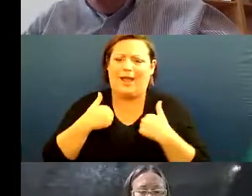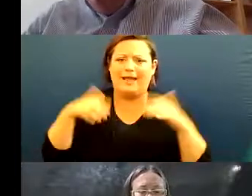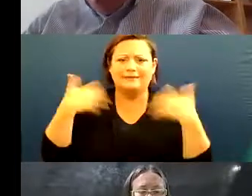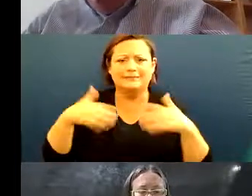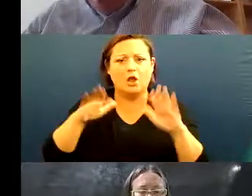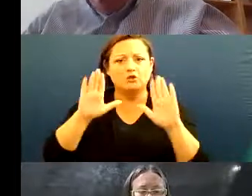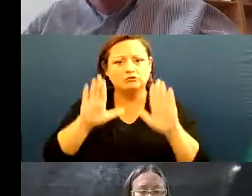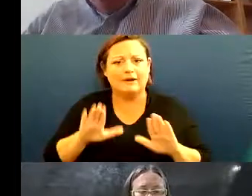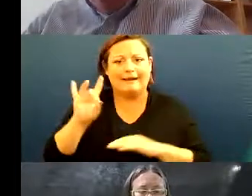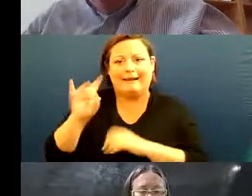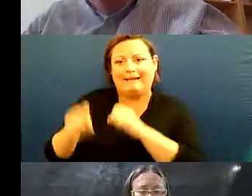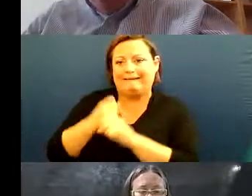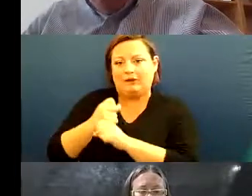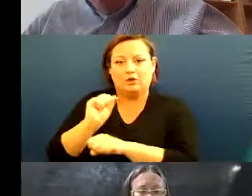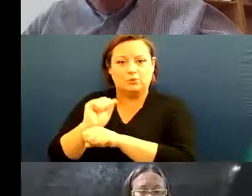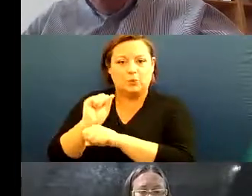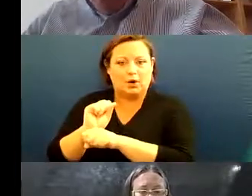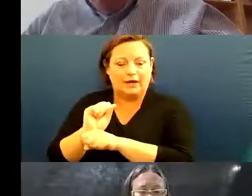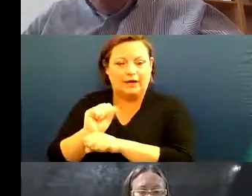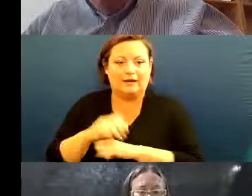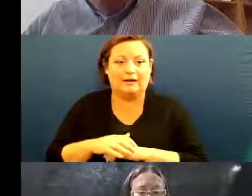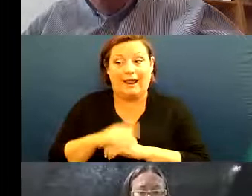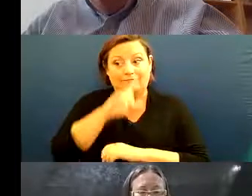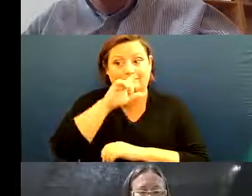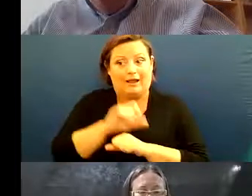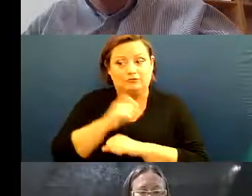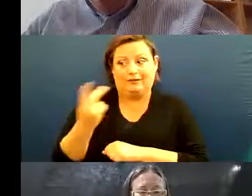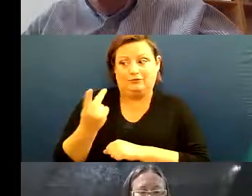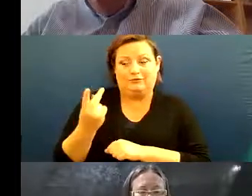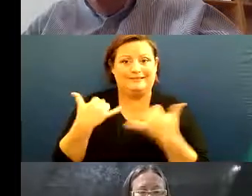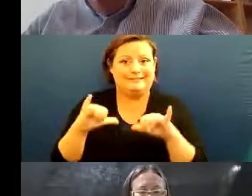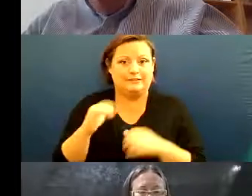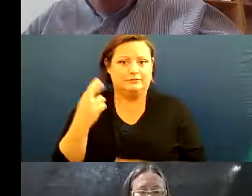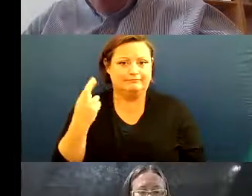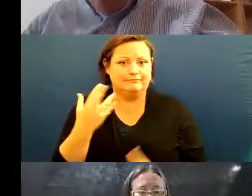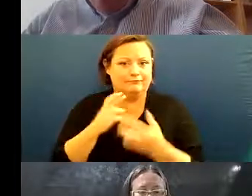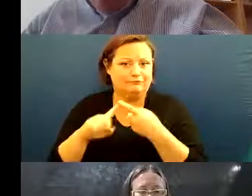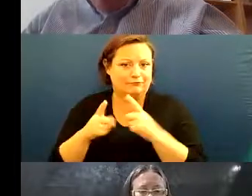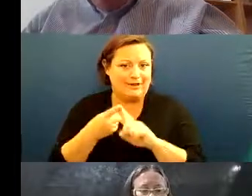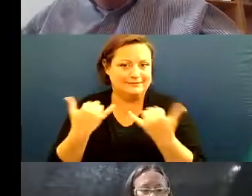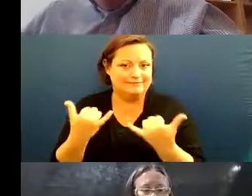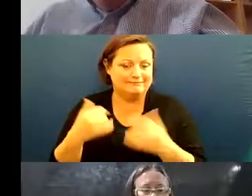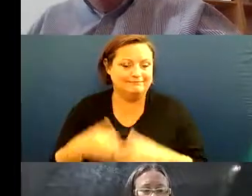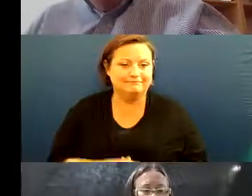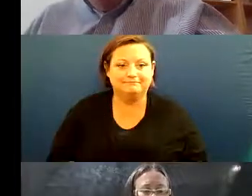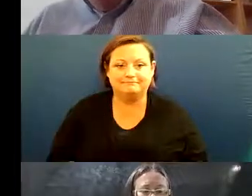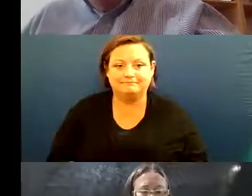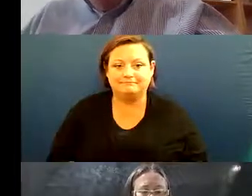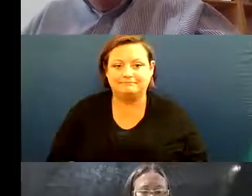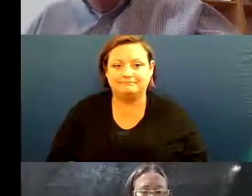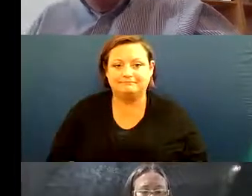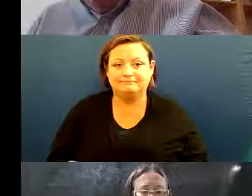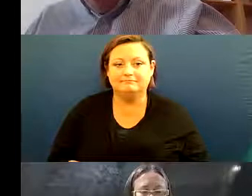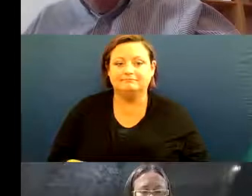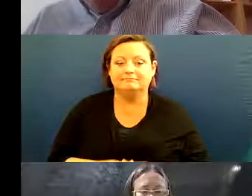Stu, and we're still great friends to this day. So when I was president